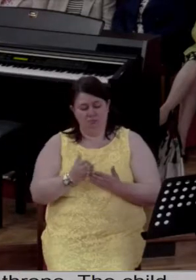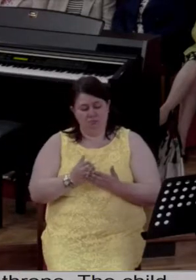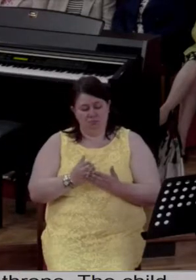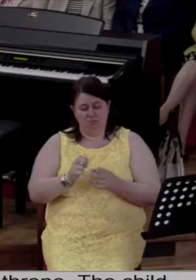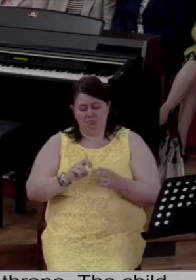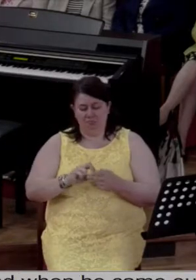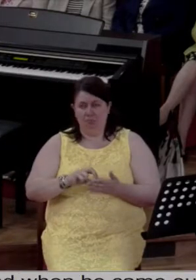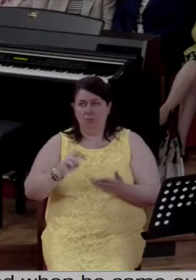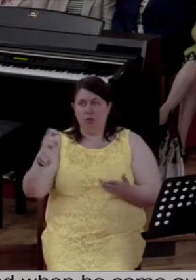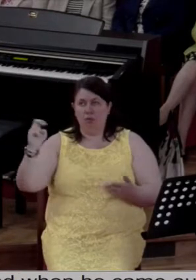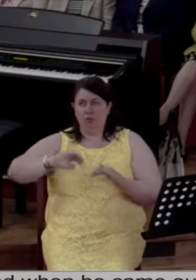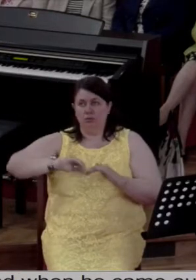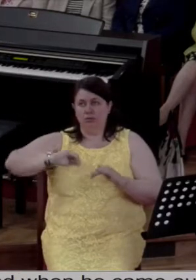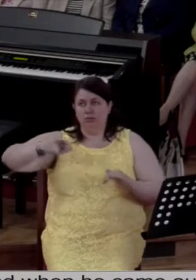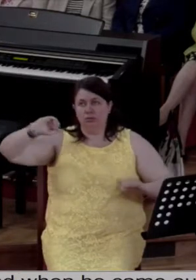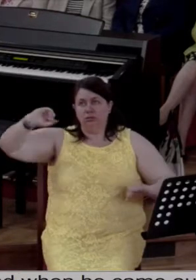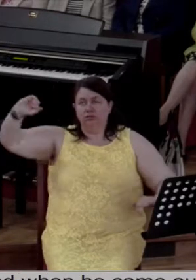absentee landlord.